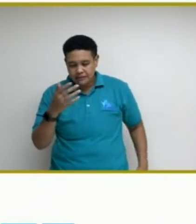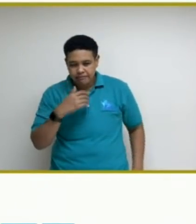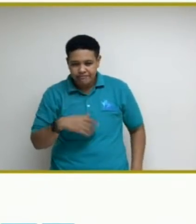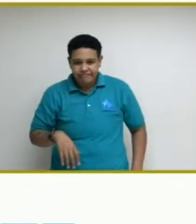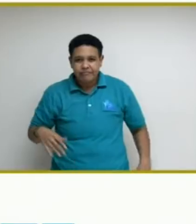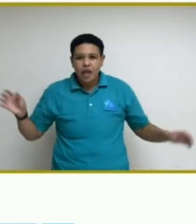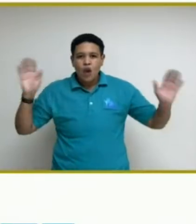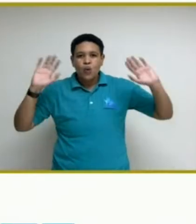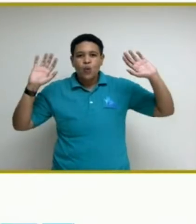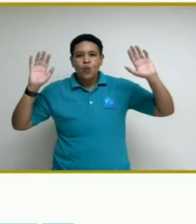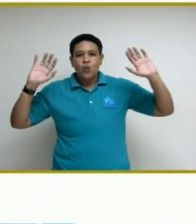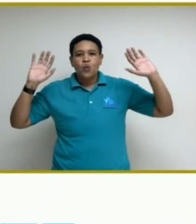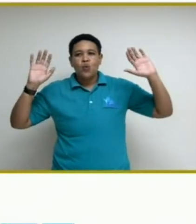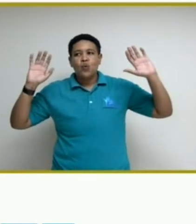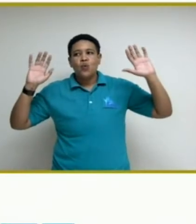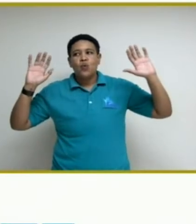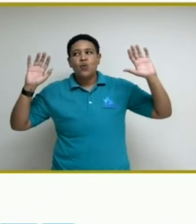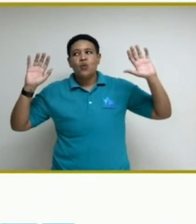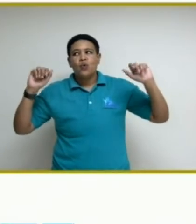Hello.